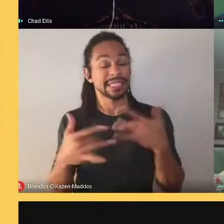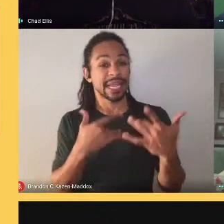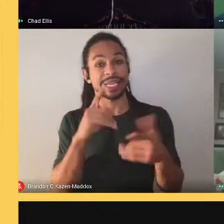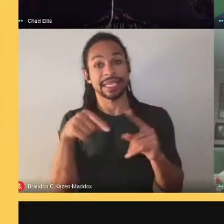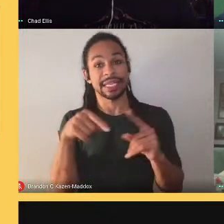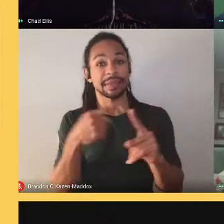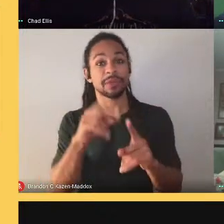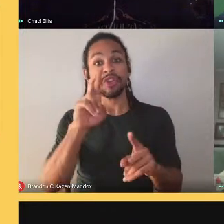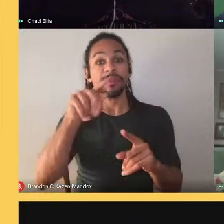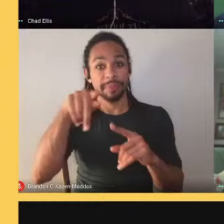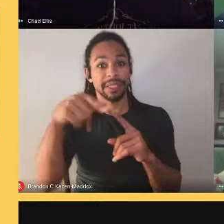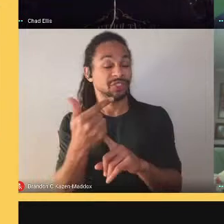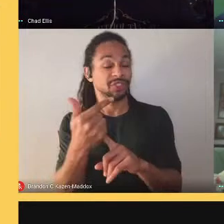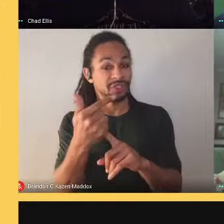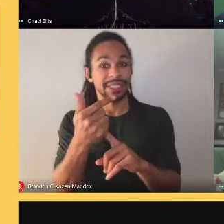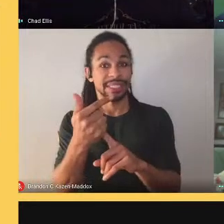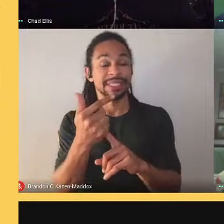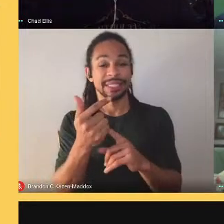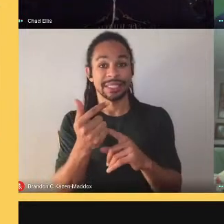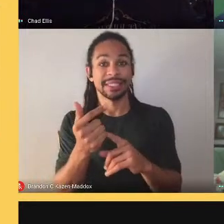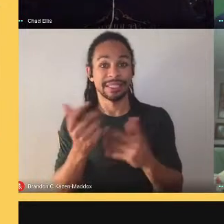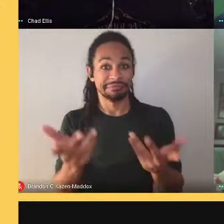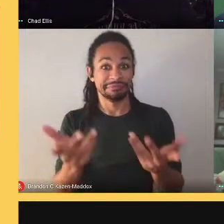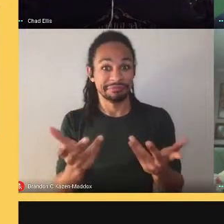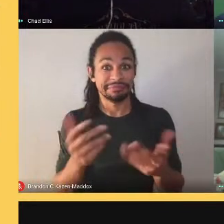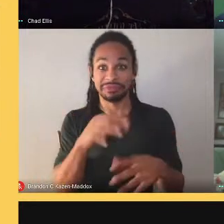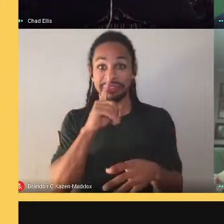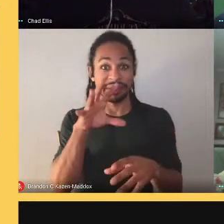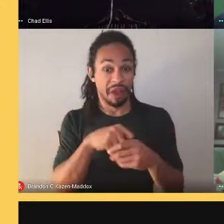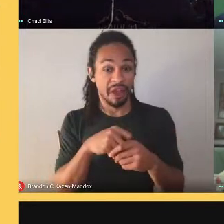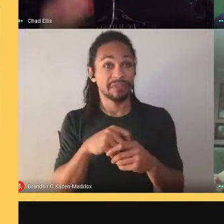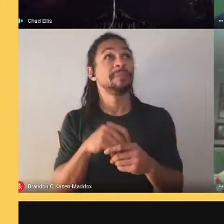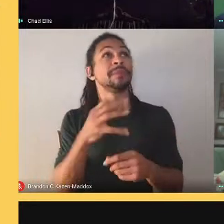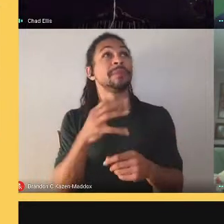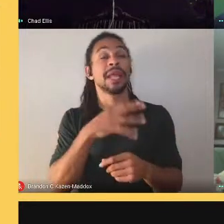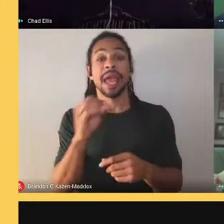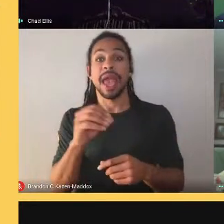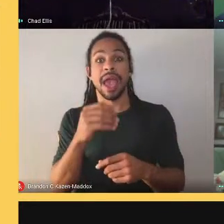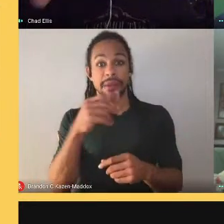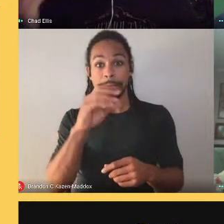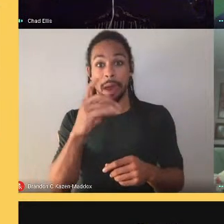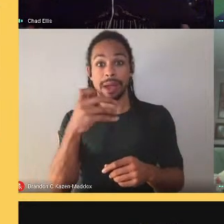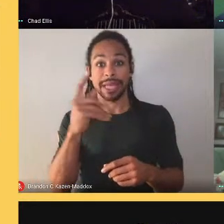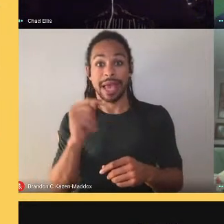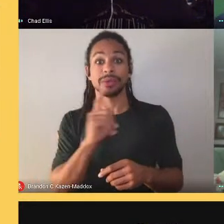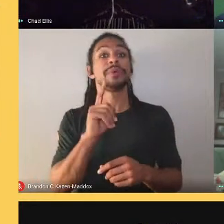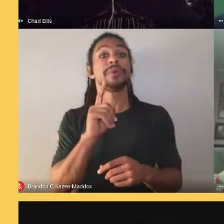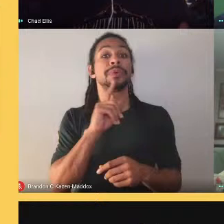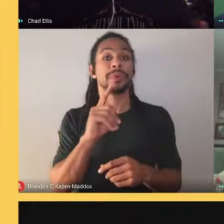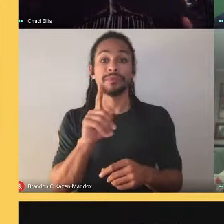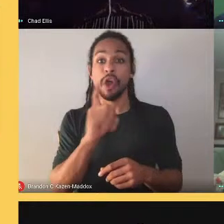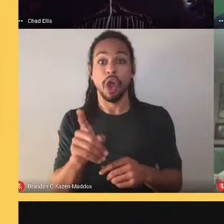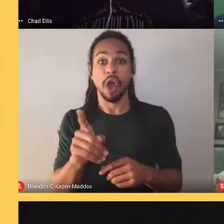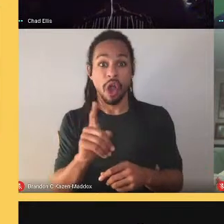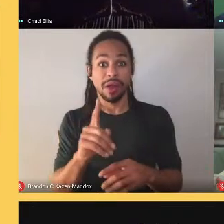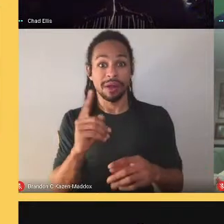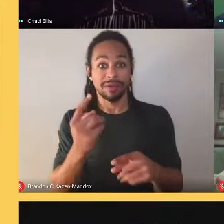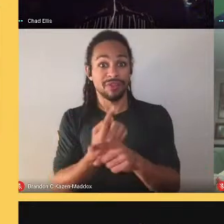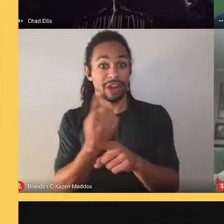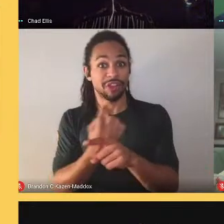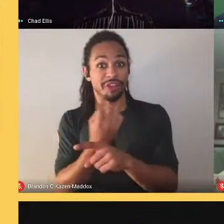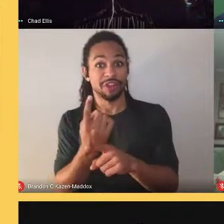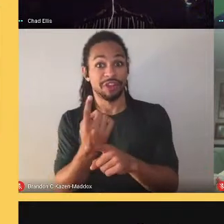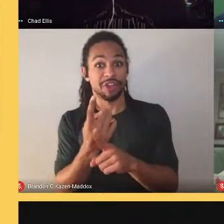actual play podcasts are a regular entertainment. And it seems like everybody who makes a living from doing it, it's like, I can't believe I'm being paid to